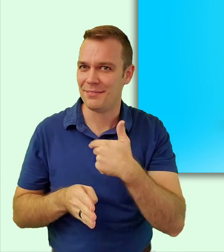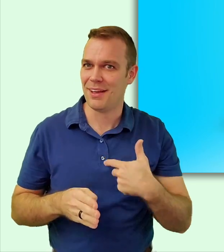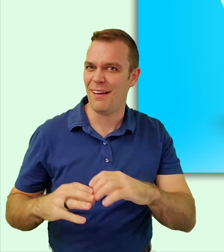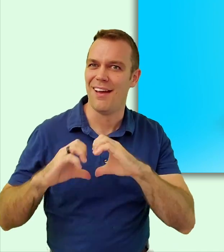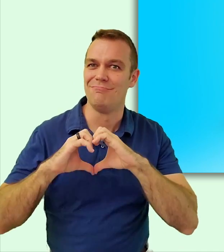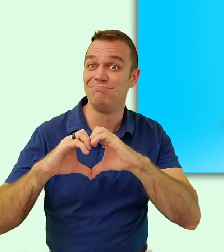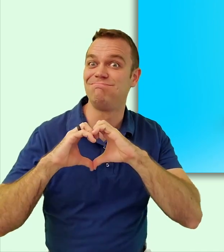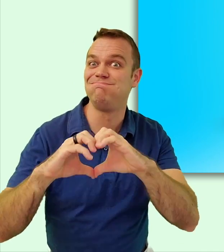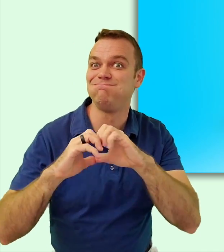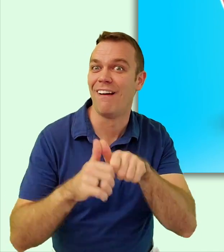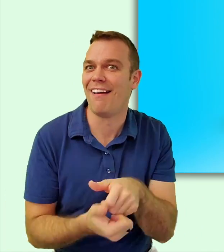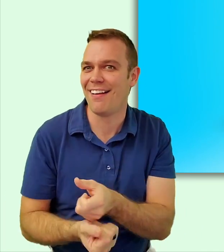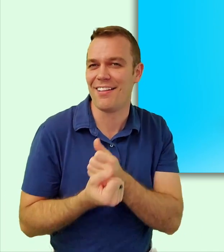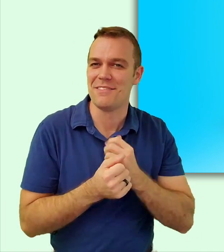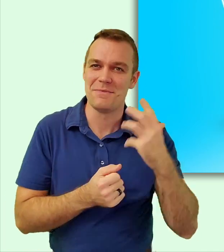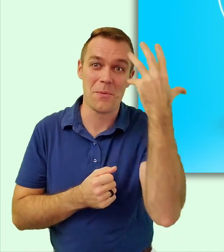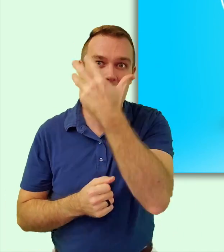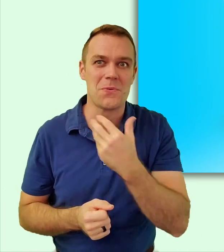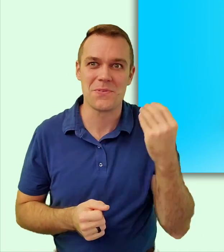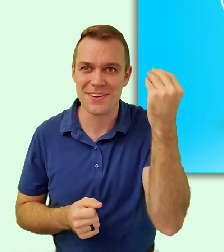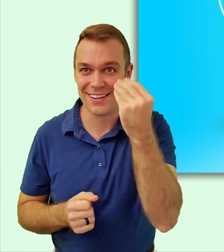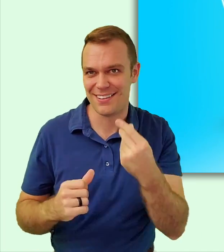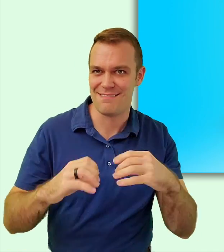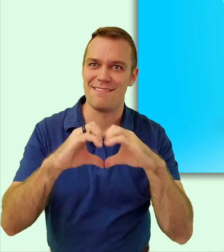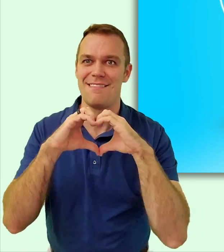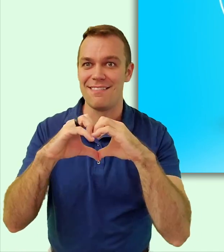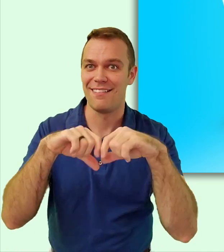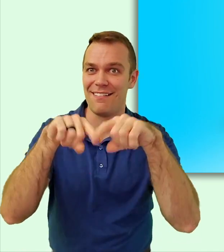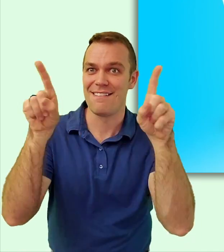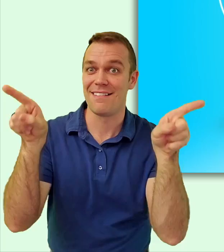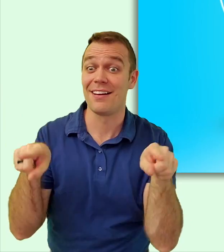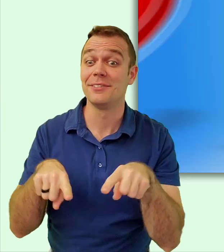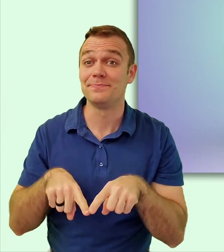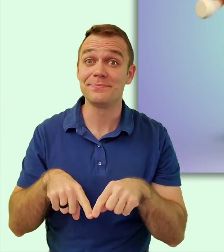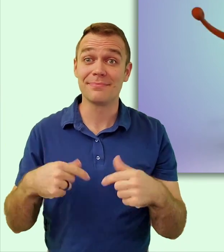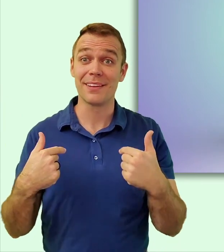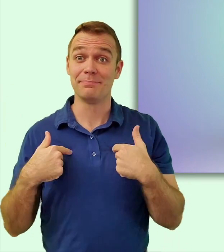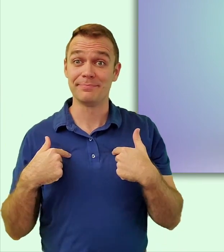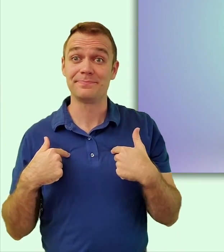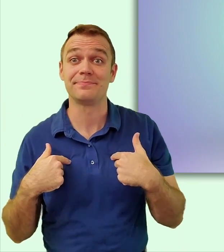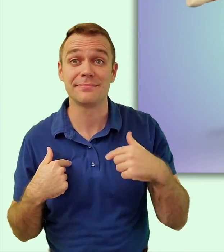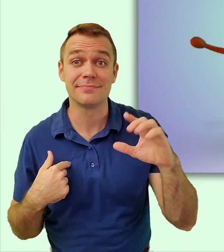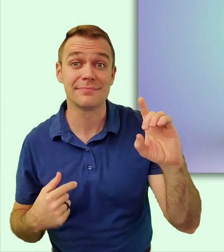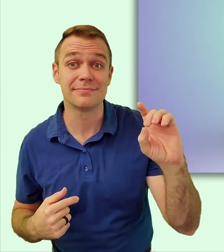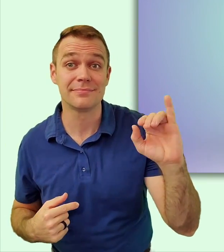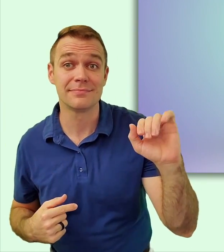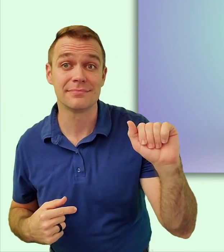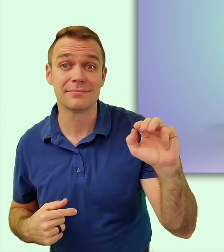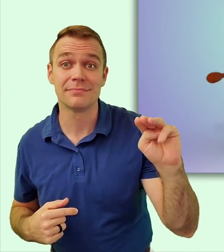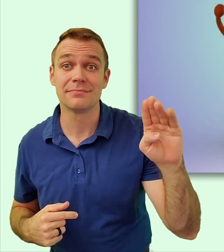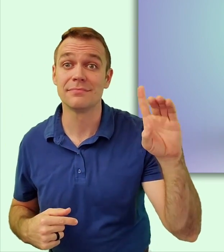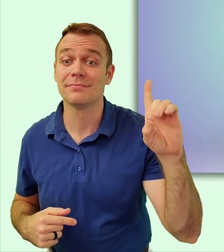a really lovely shape. I'm a heart, I'm a heart. I'm a diamond, I'm